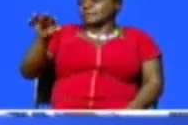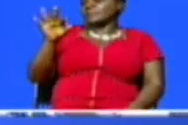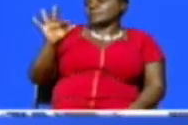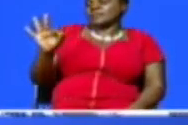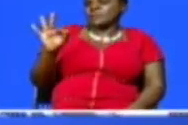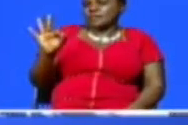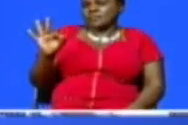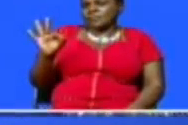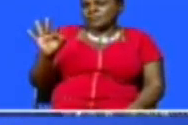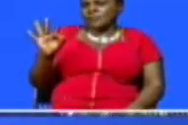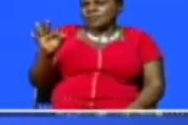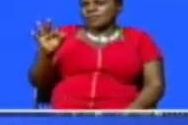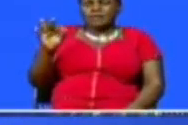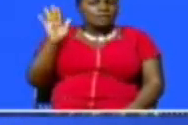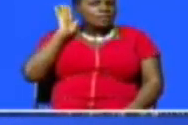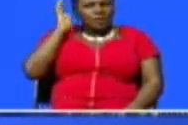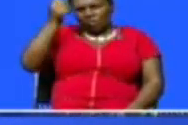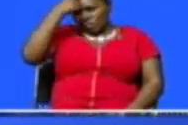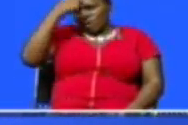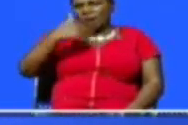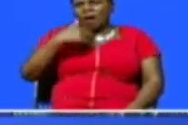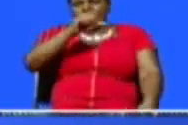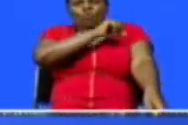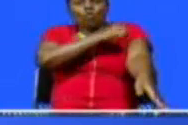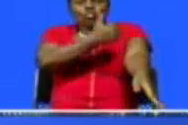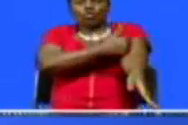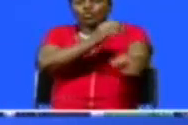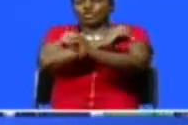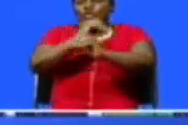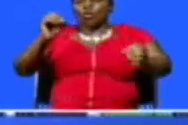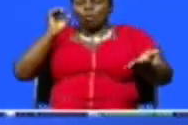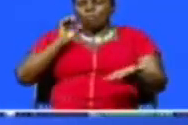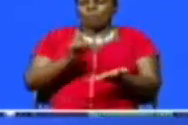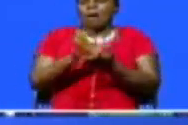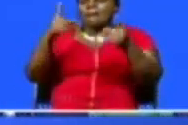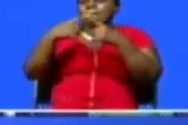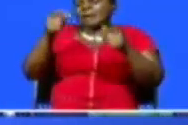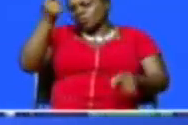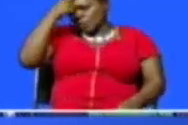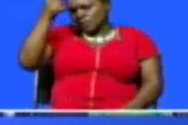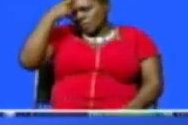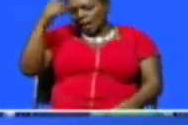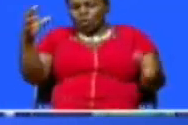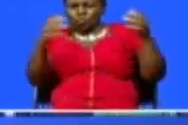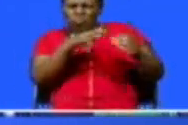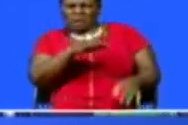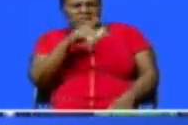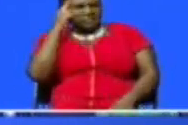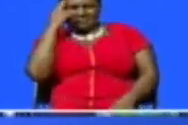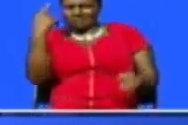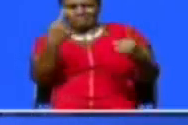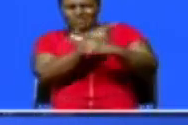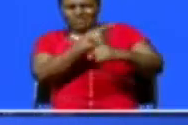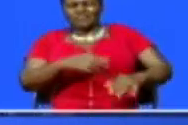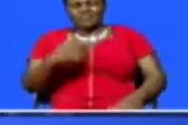and Mutere have heard that Wetangula does not have powers to expel them from the party. But Wetangula and his group think